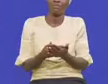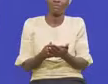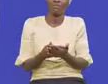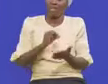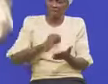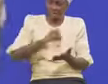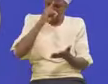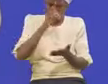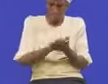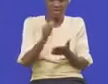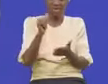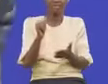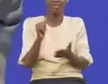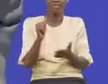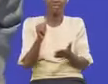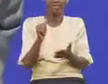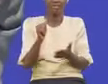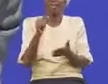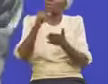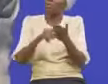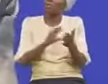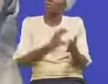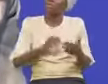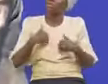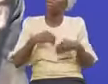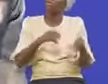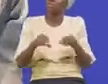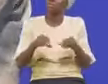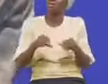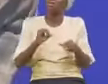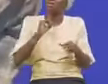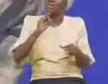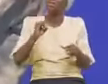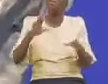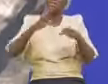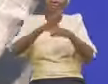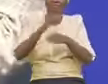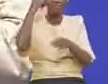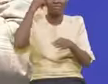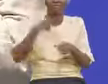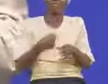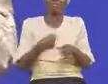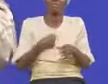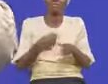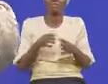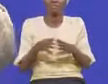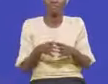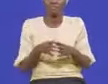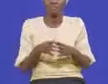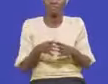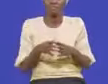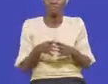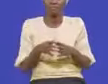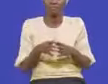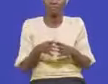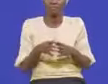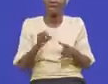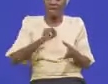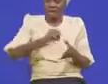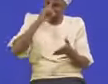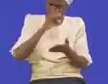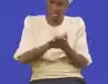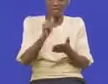I believe. Mokwase. What Christ has done is sufficient for me. Nusi Kristo wari esu hohonam. I